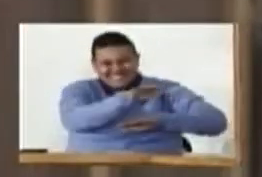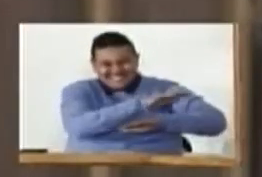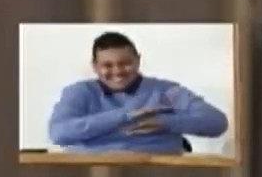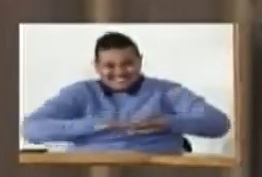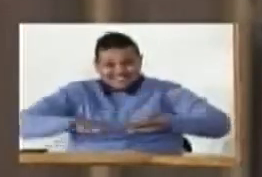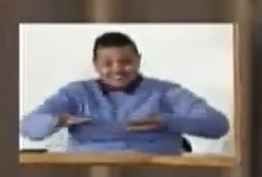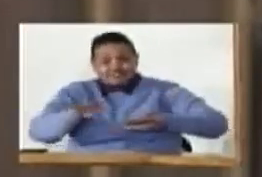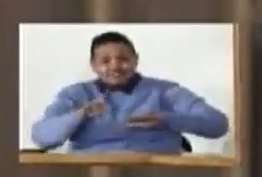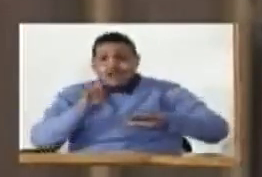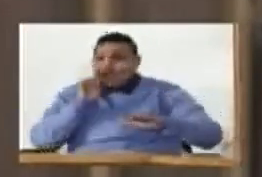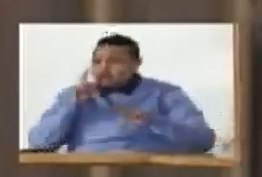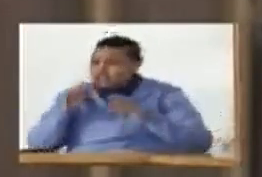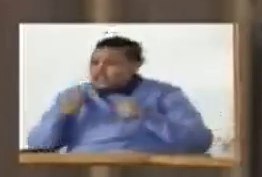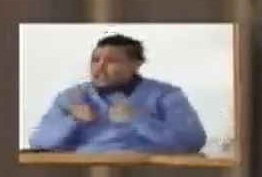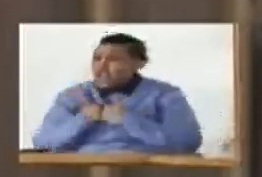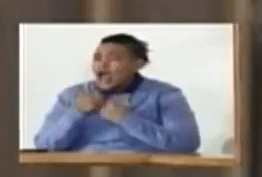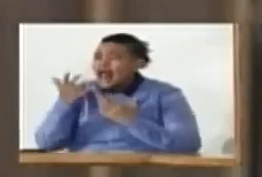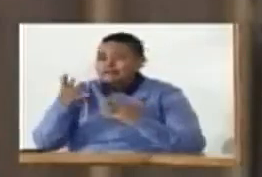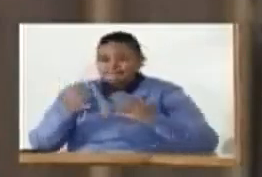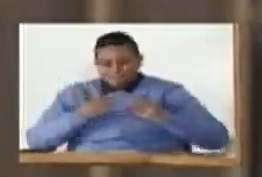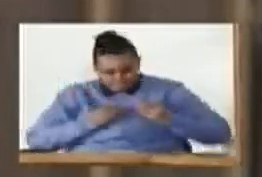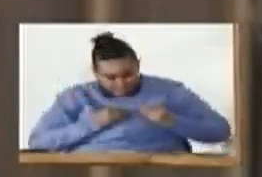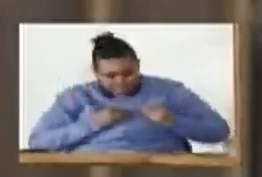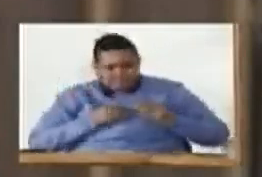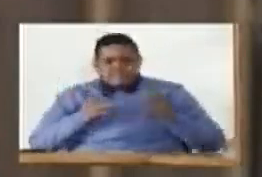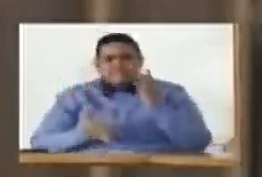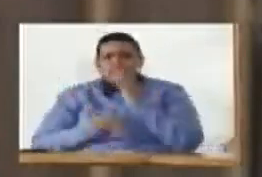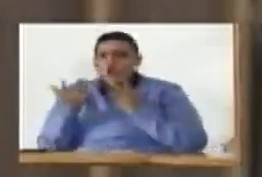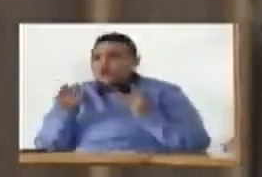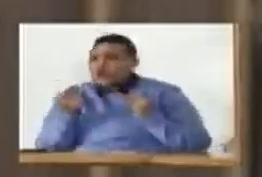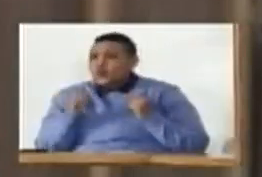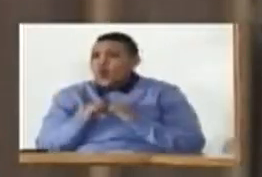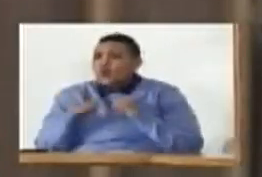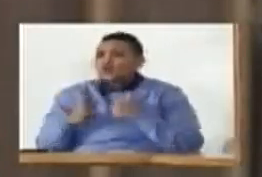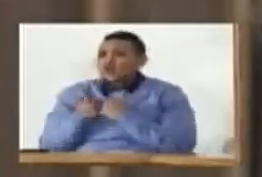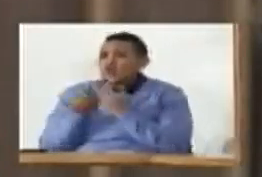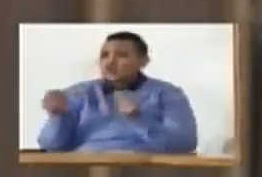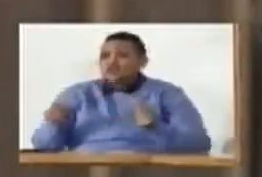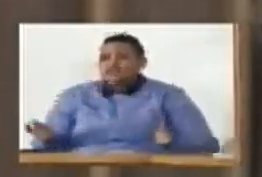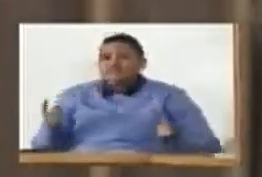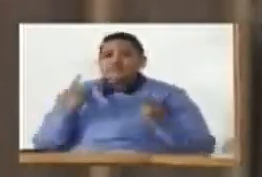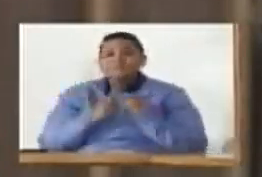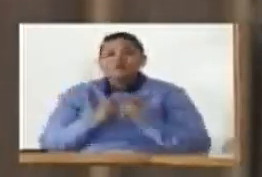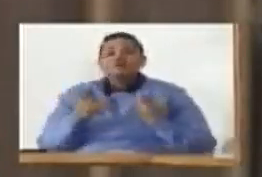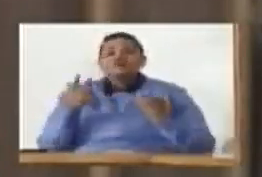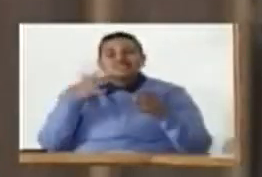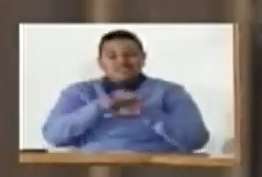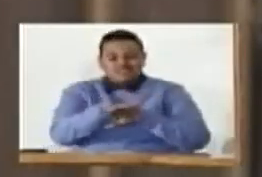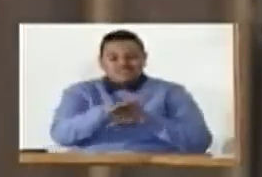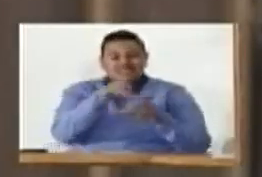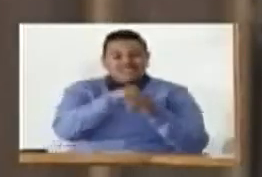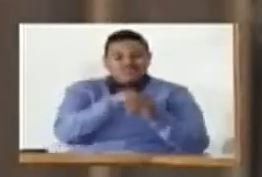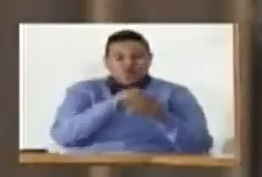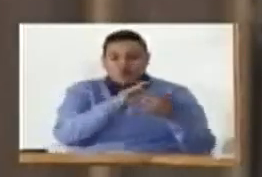embracing technology and improving intra- and intercooperation and coordination.